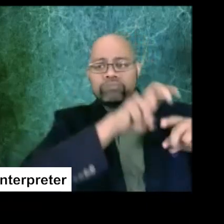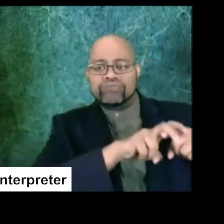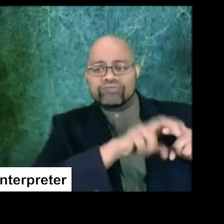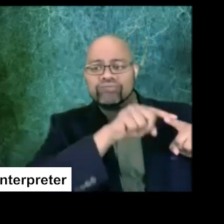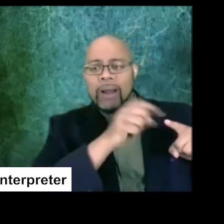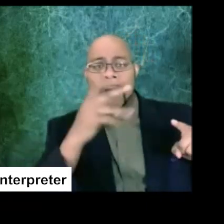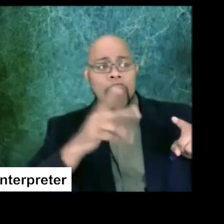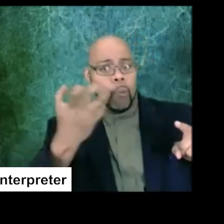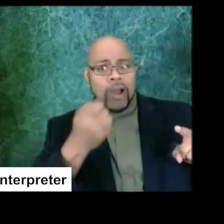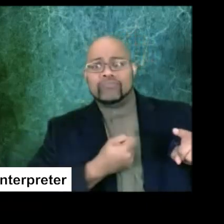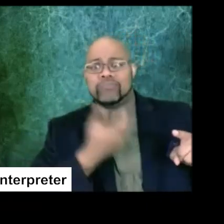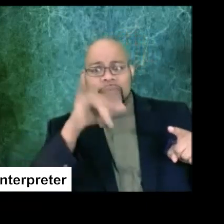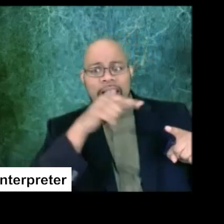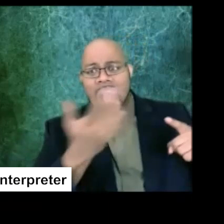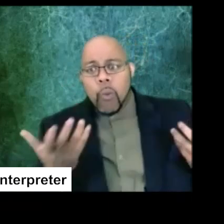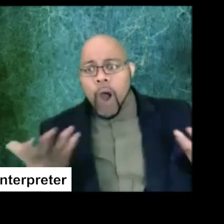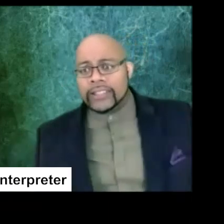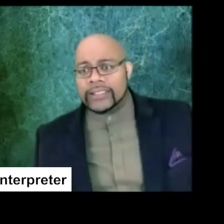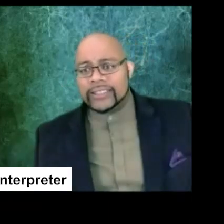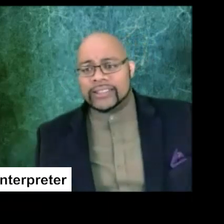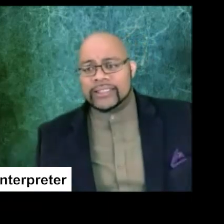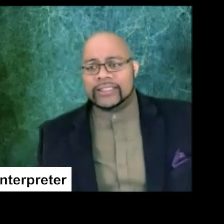many people might want to remark on.